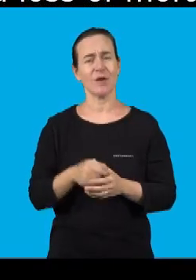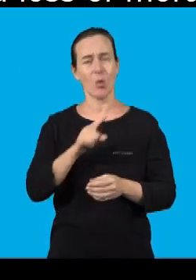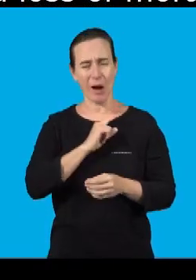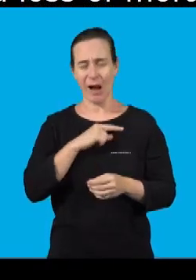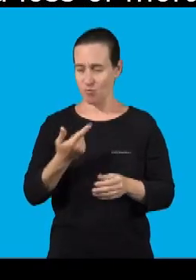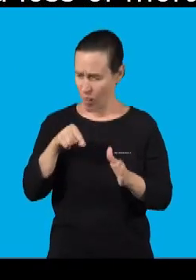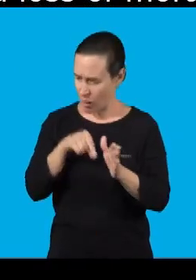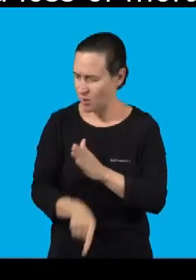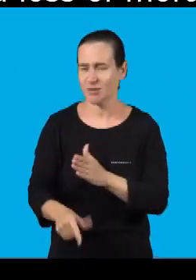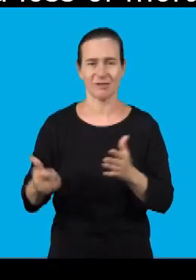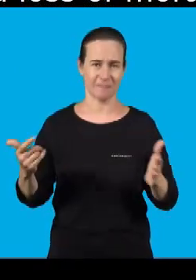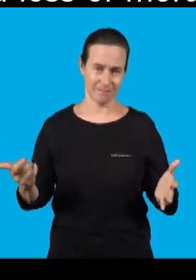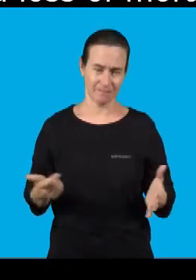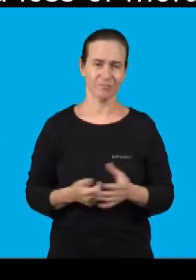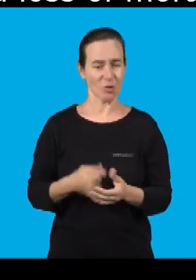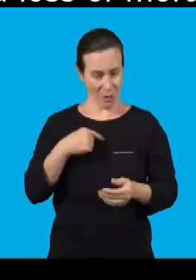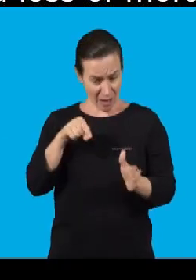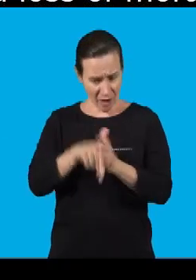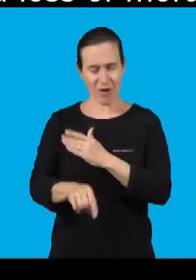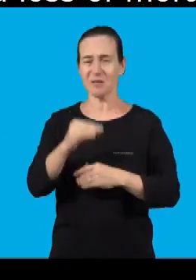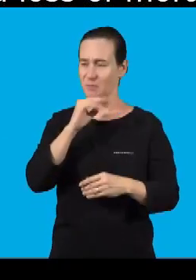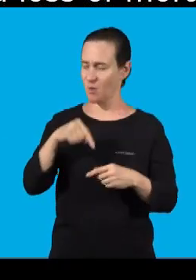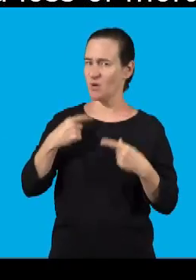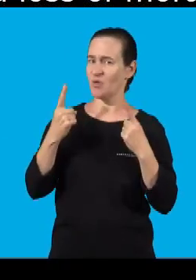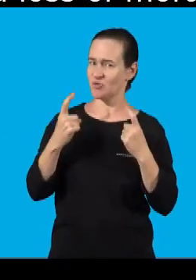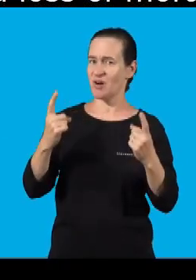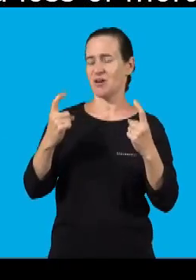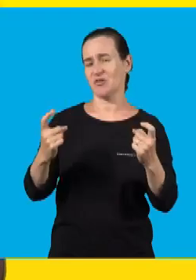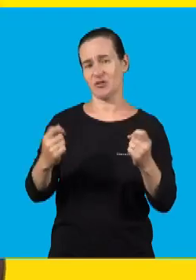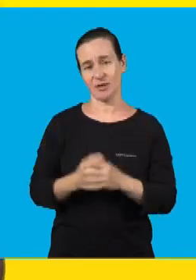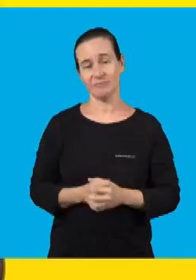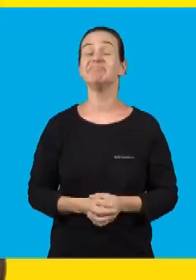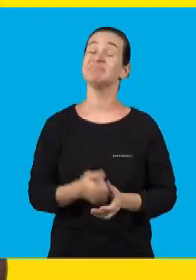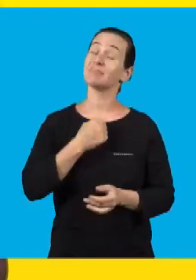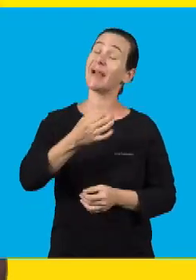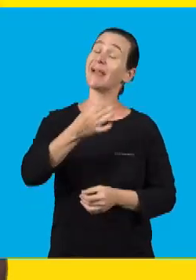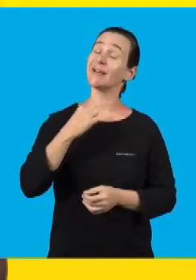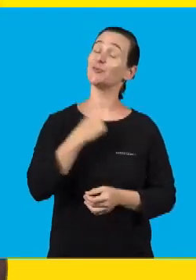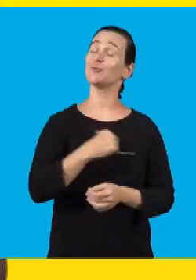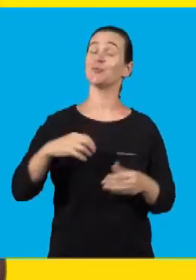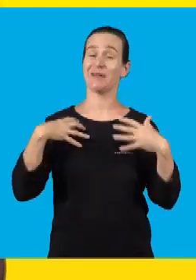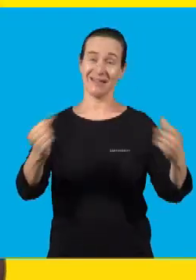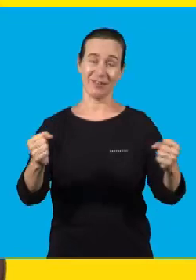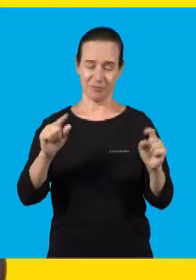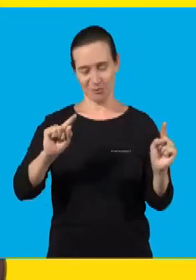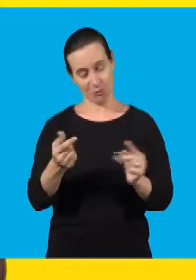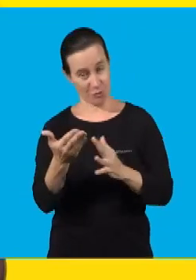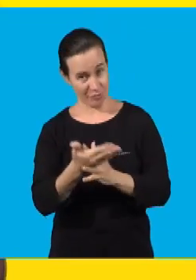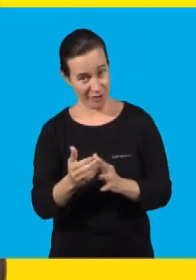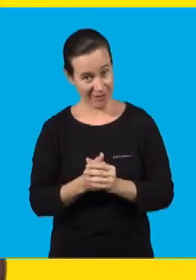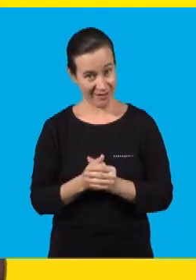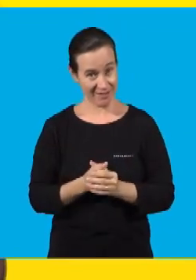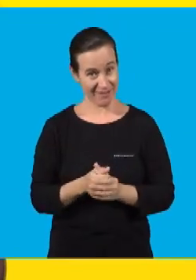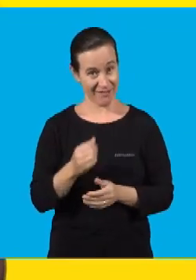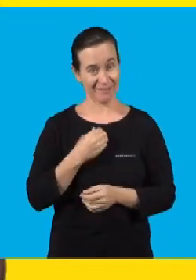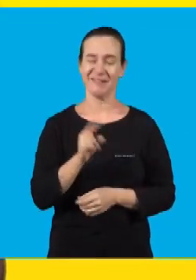highlights these aspects of loss that we need to cry about, okay? English superheroes, we are going to take a short ad